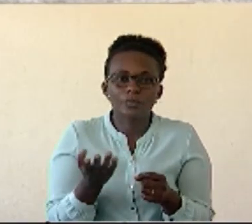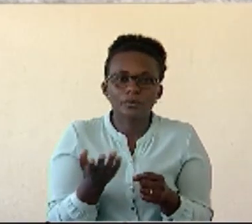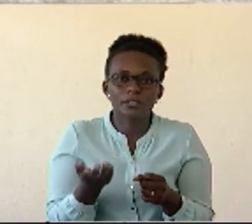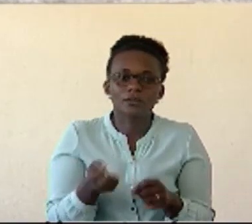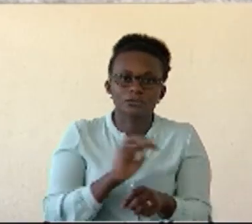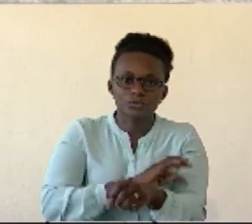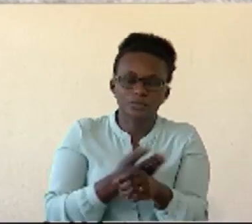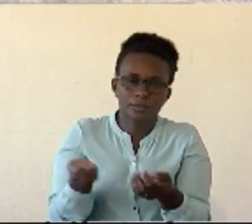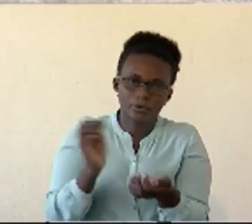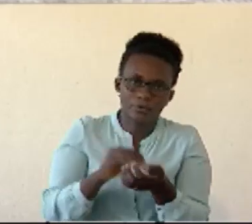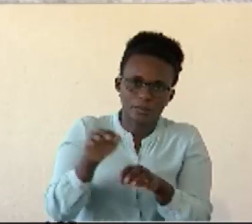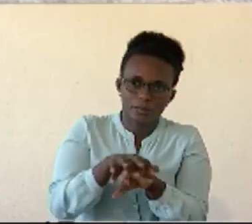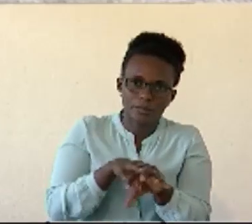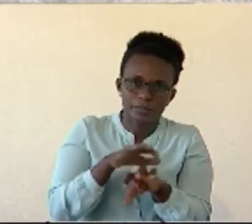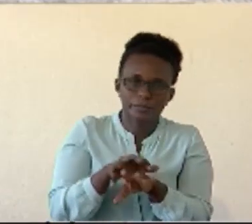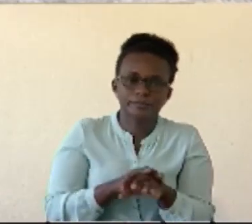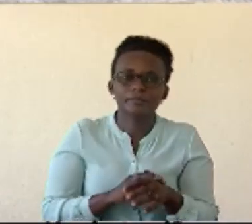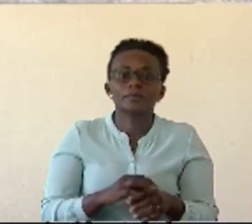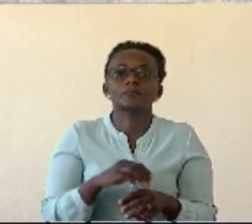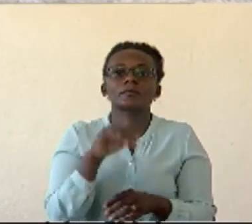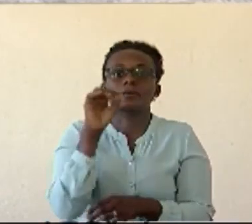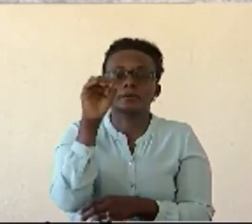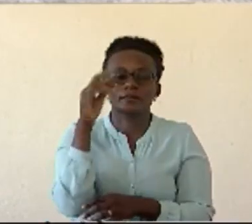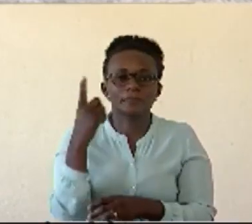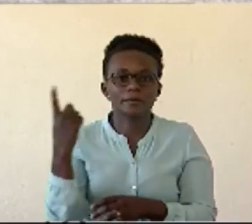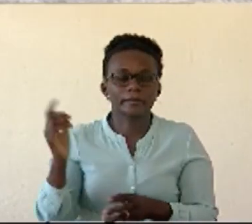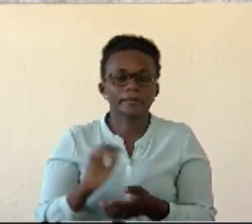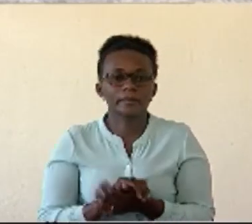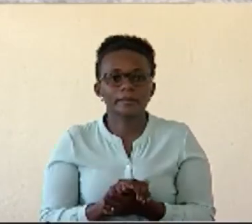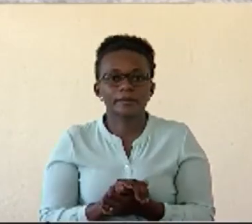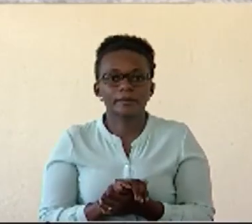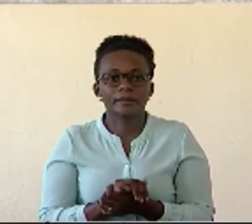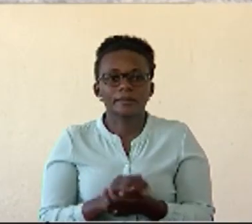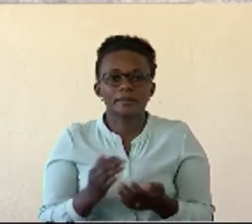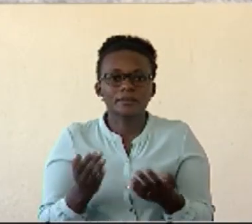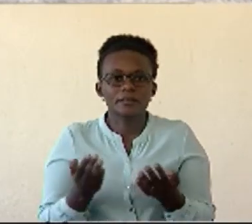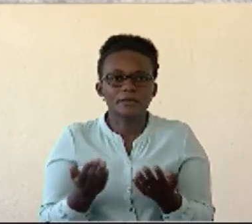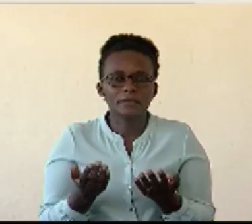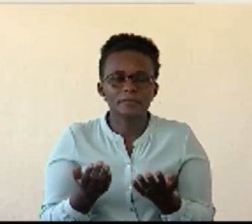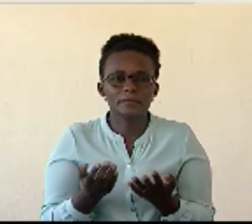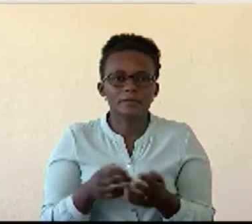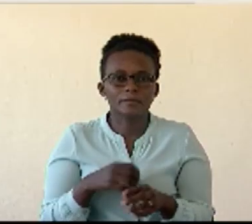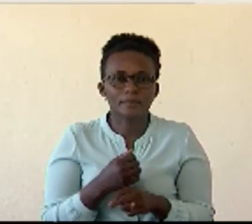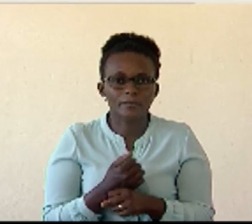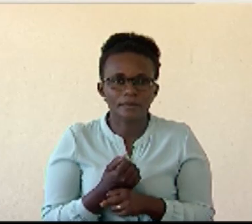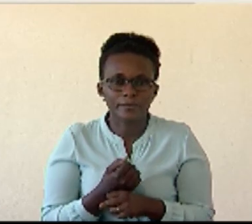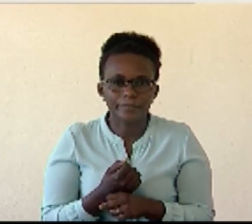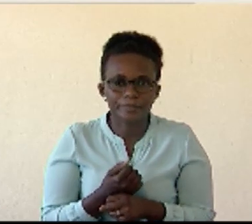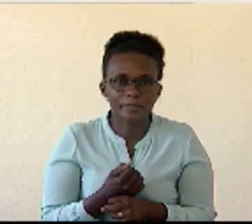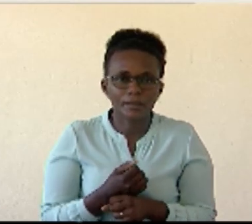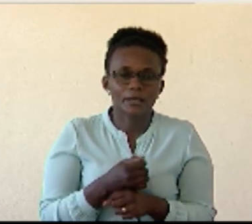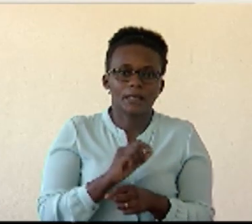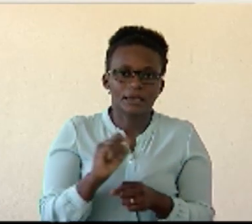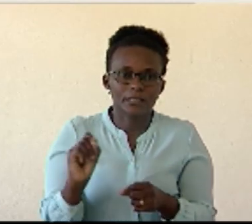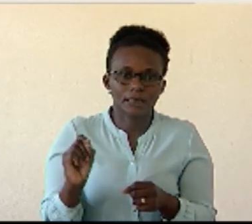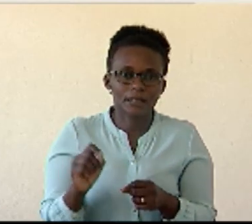I have writing equations and I've been explaining what happened to the solution of copper 2 sulfate at the end of the reaction.